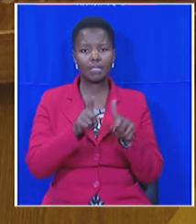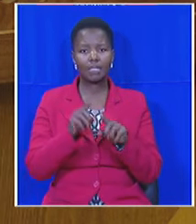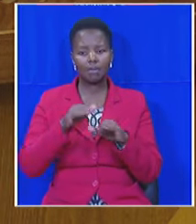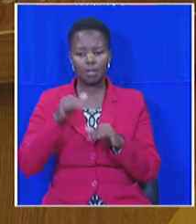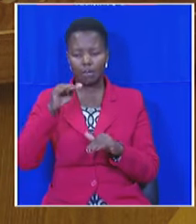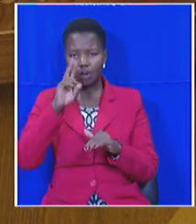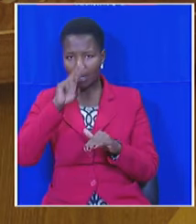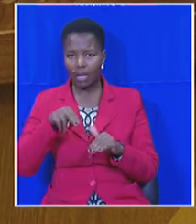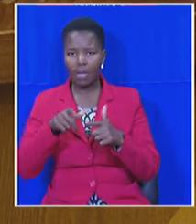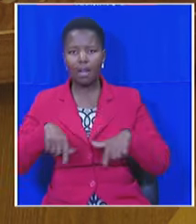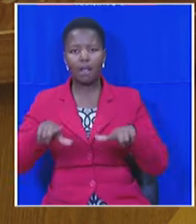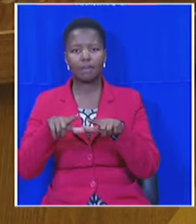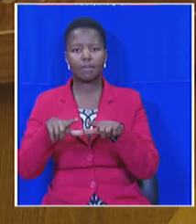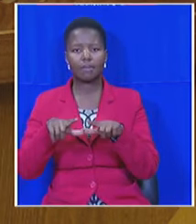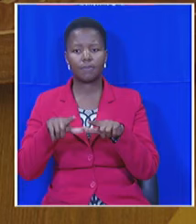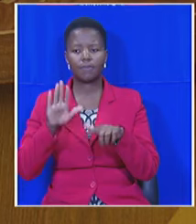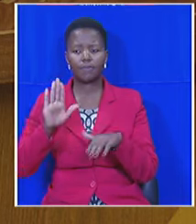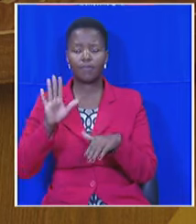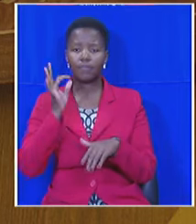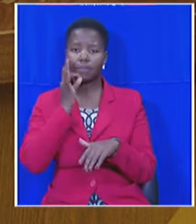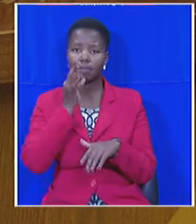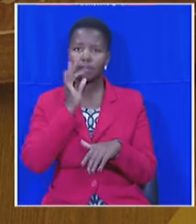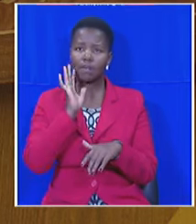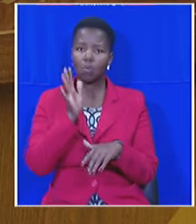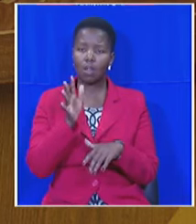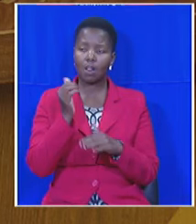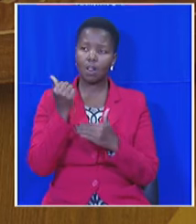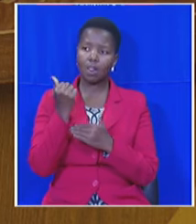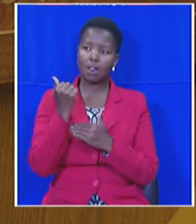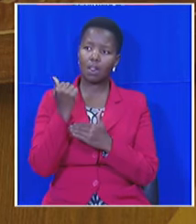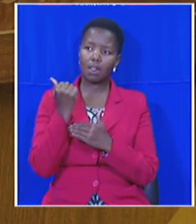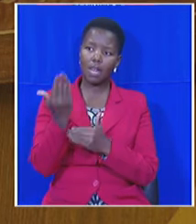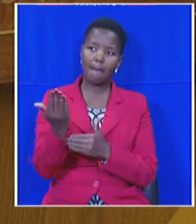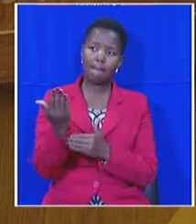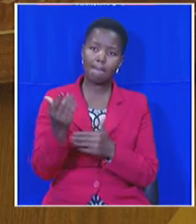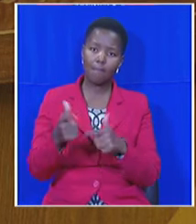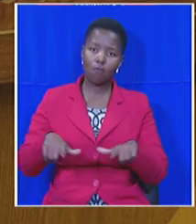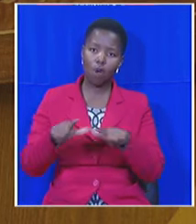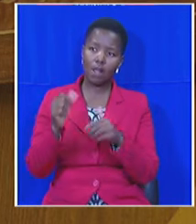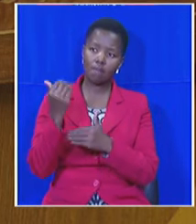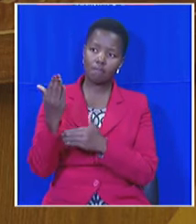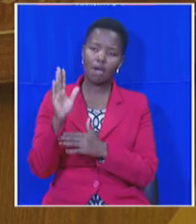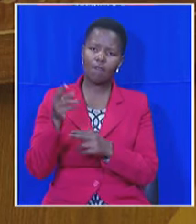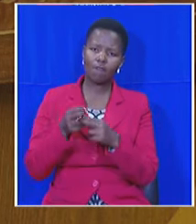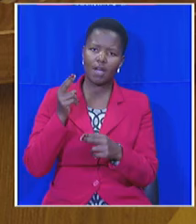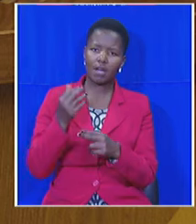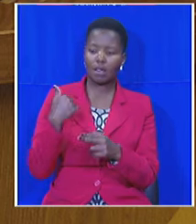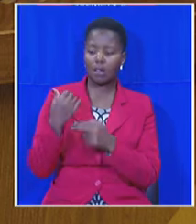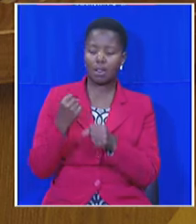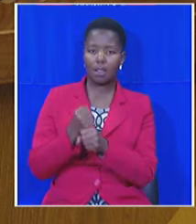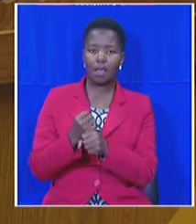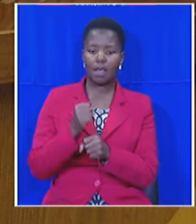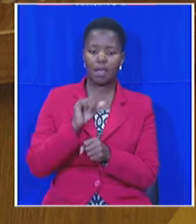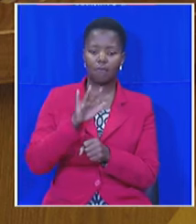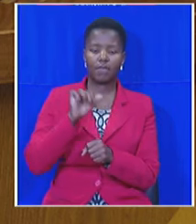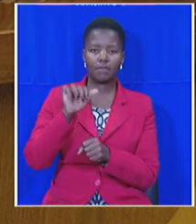acquired. You promised to finalize some land claims in the financial year 15-16.